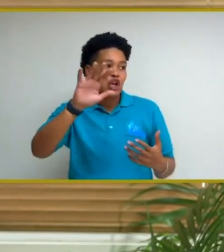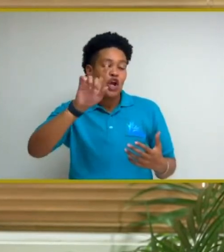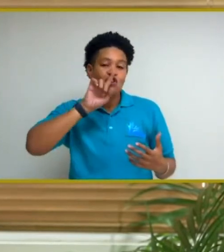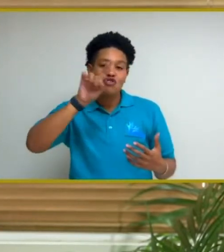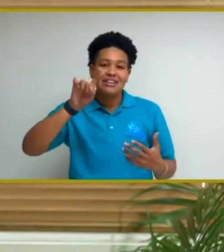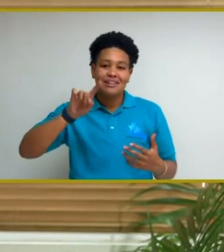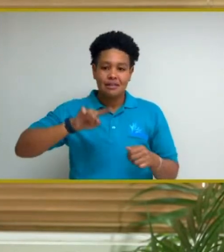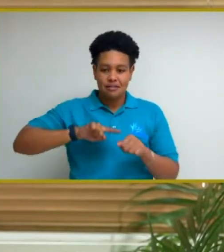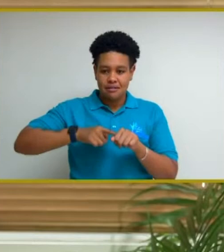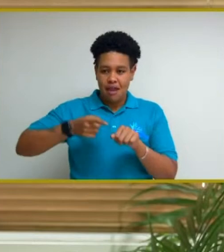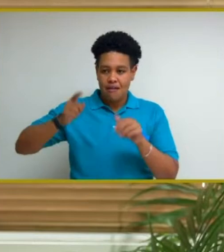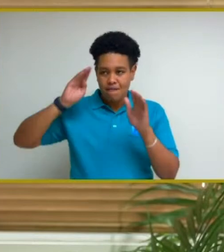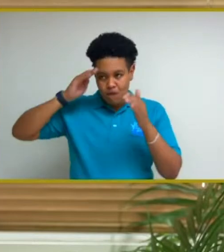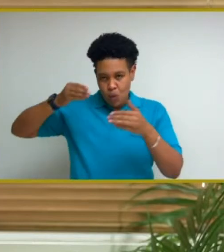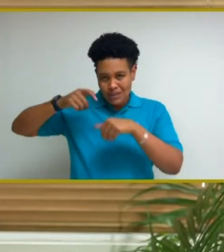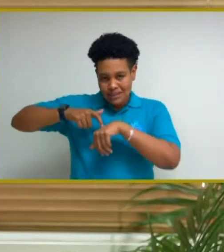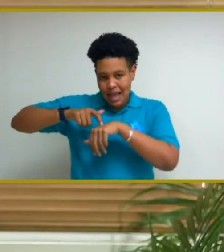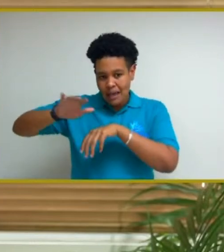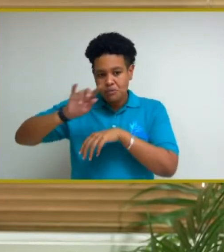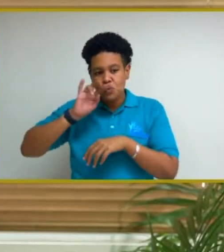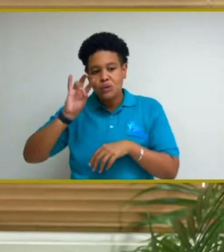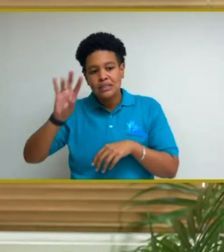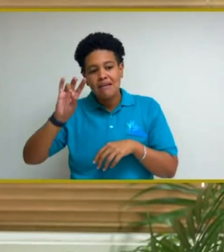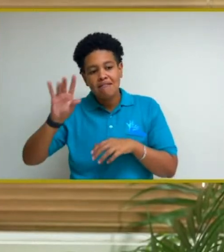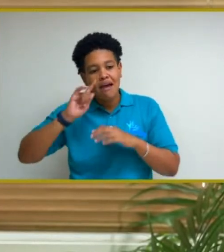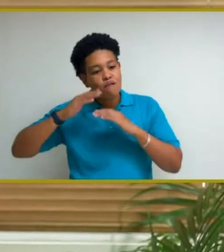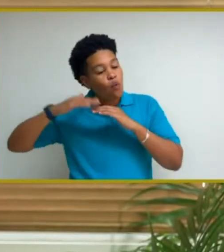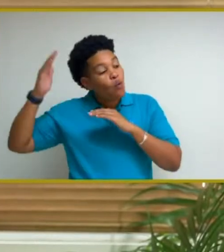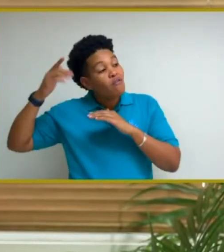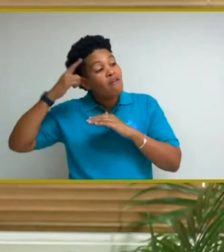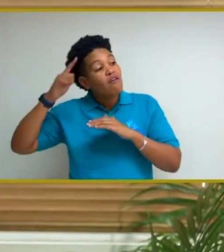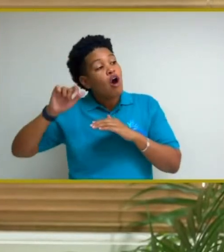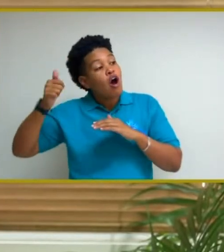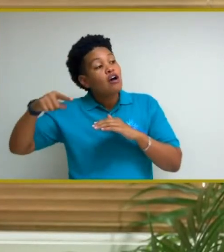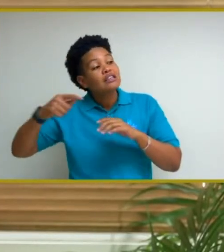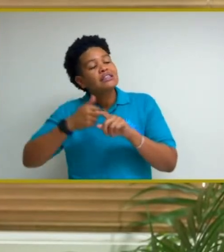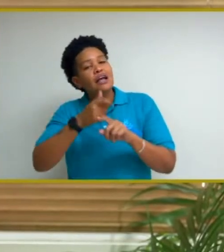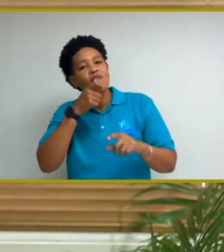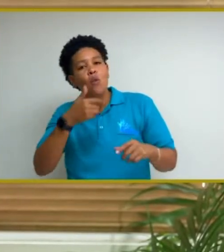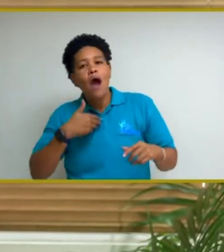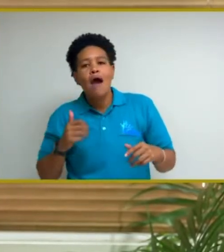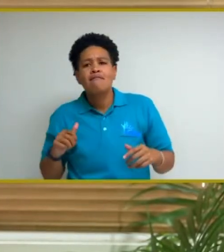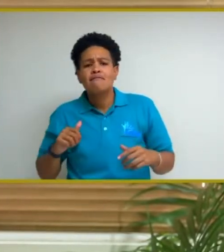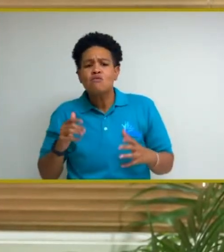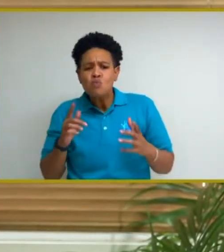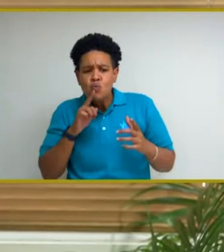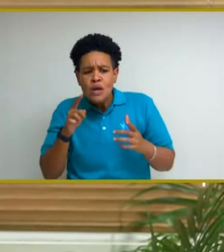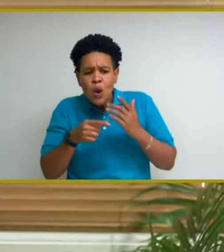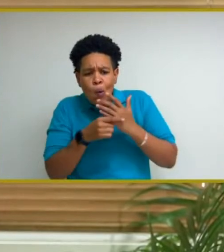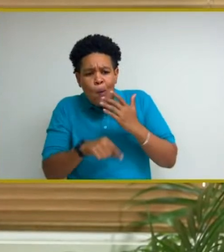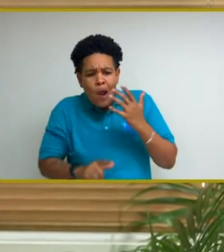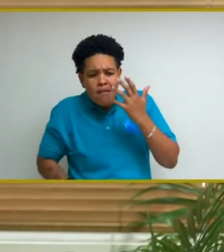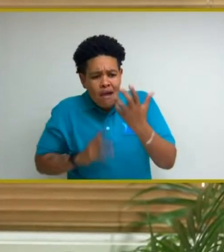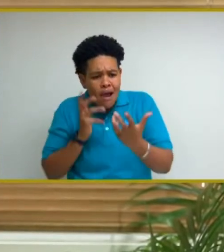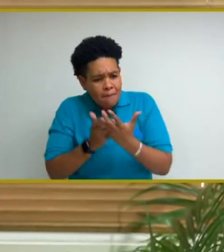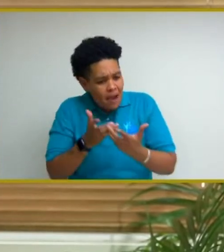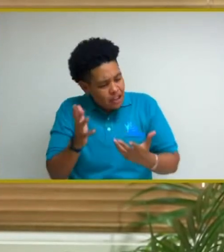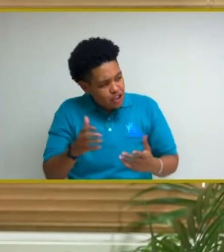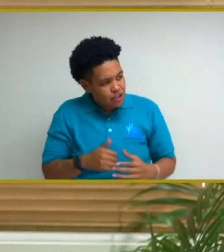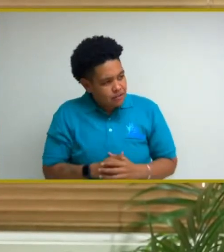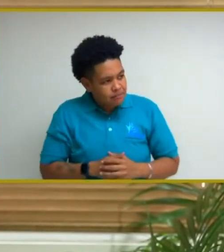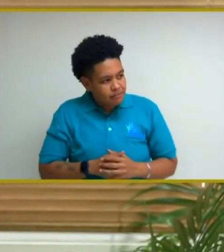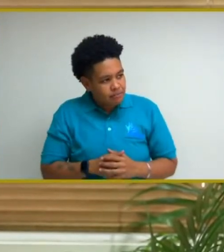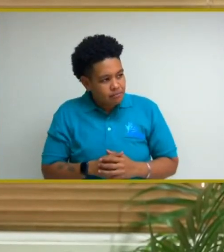initial focus period. So 75 and over were the others who had initially qualified. For the second